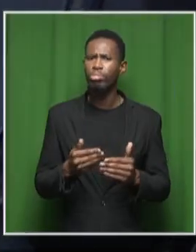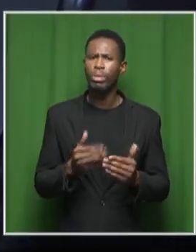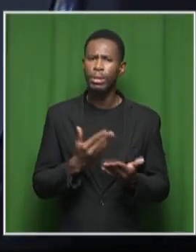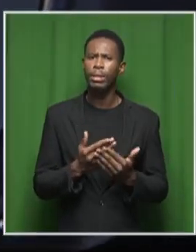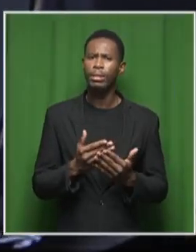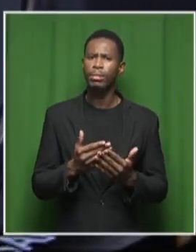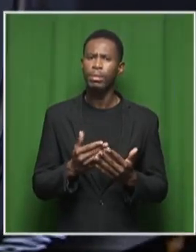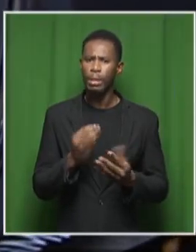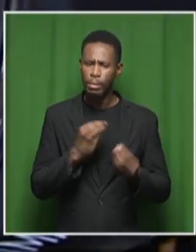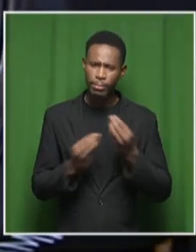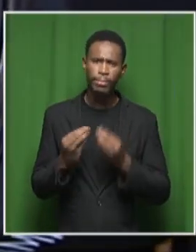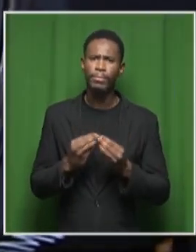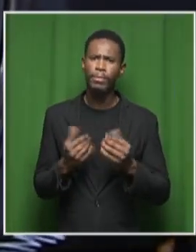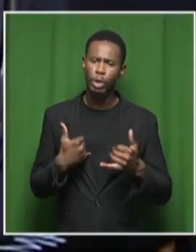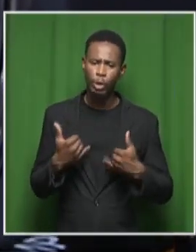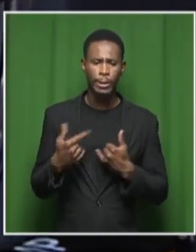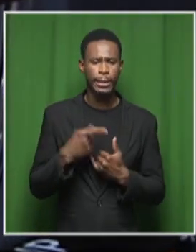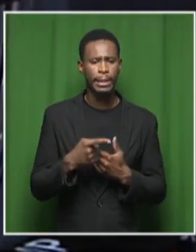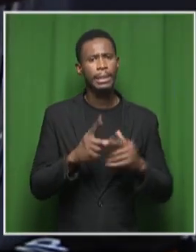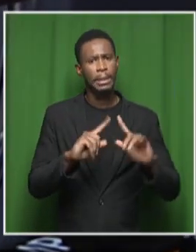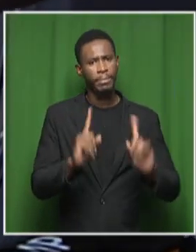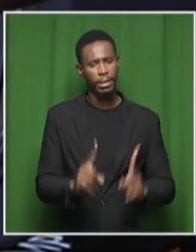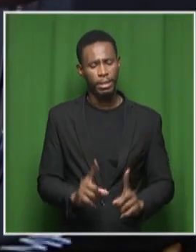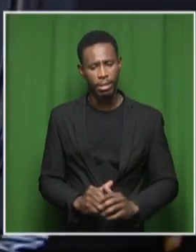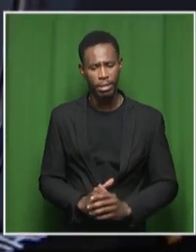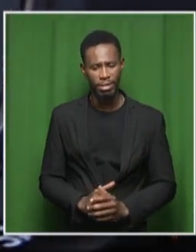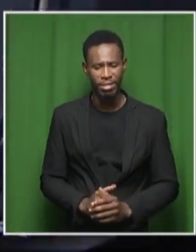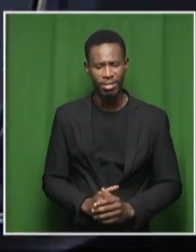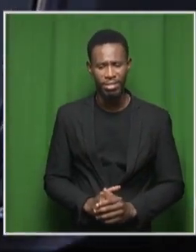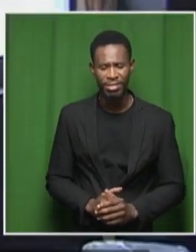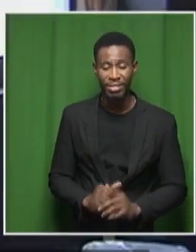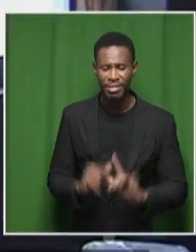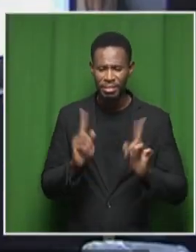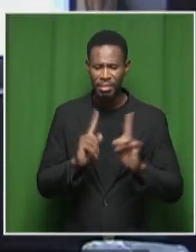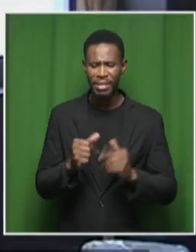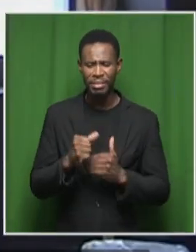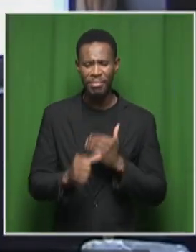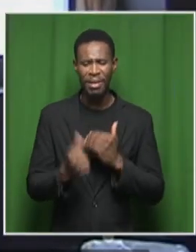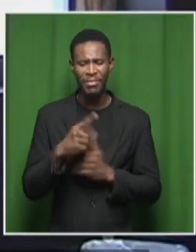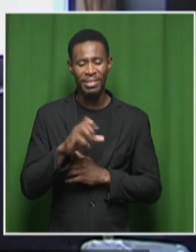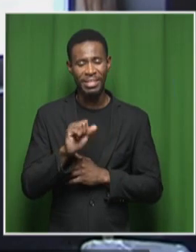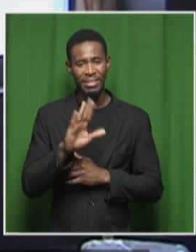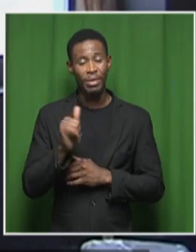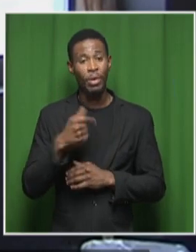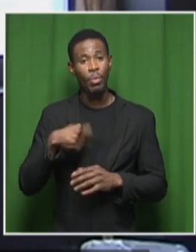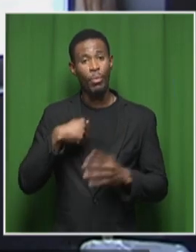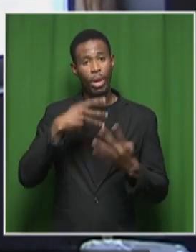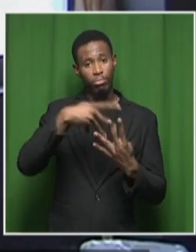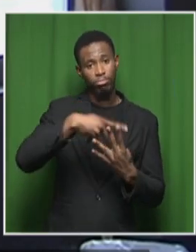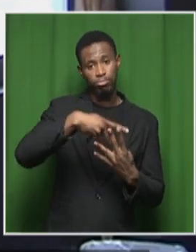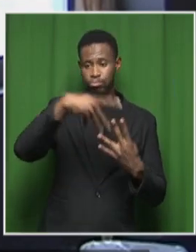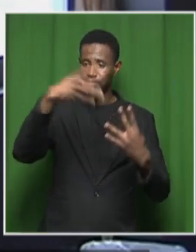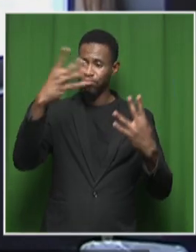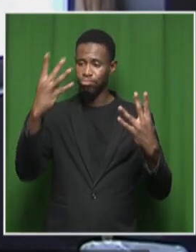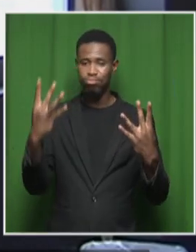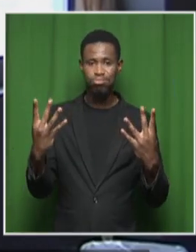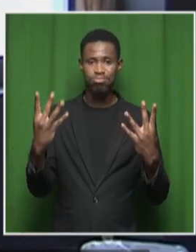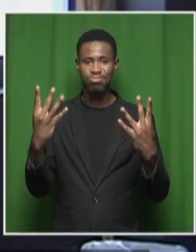conditions, and that's what makes it so special. Such a special month for South Africa. We are Rainbow Nation. We are people with